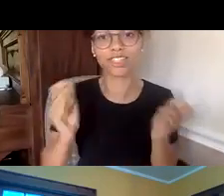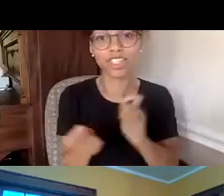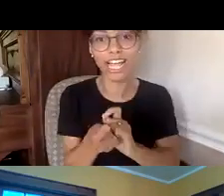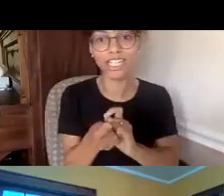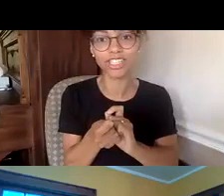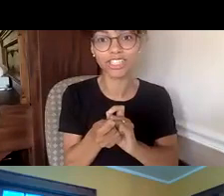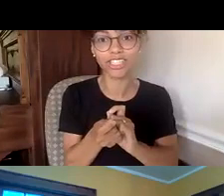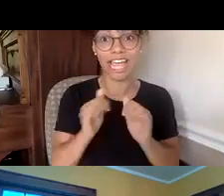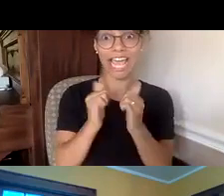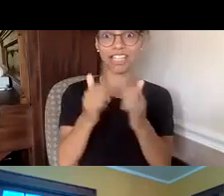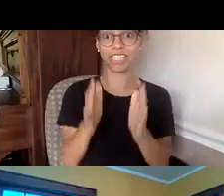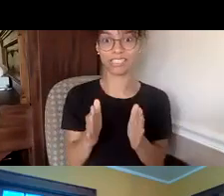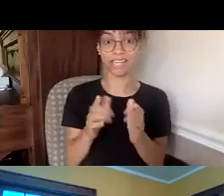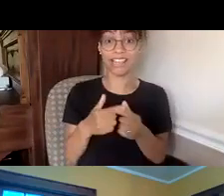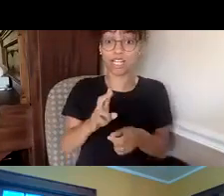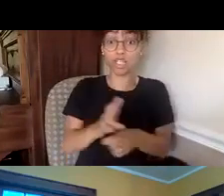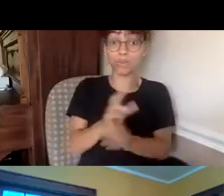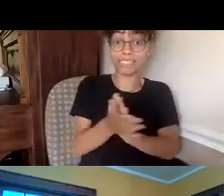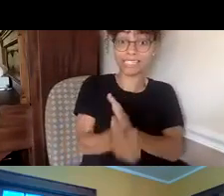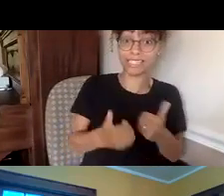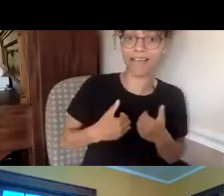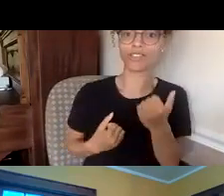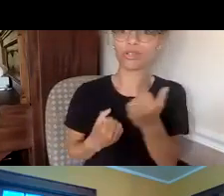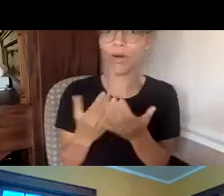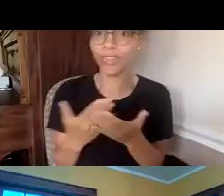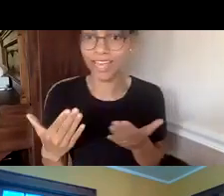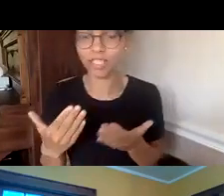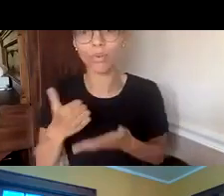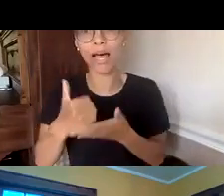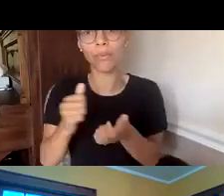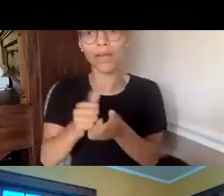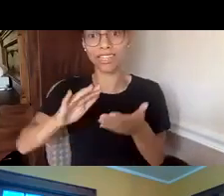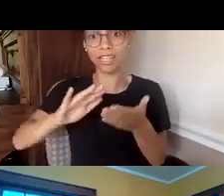actually leverage those skills in support of things and positive change in the community.